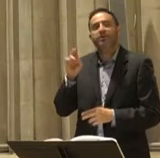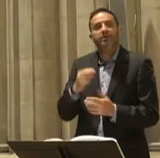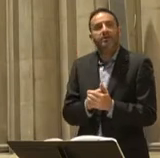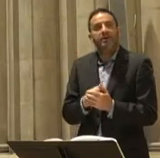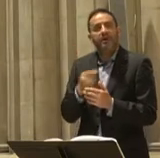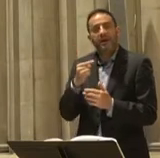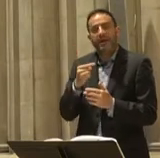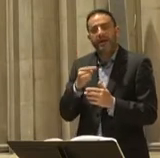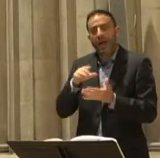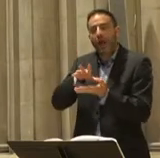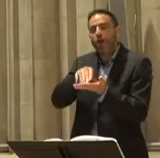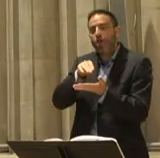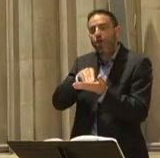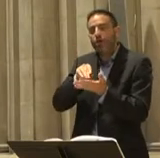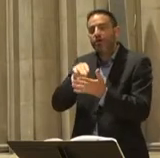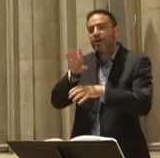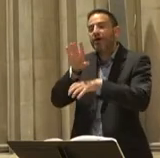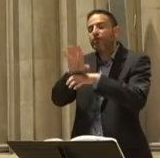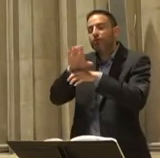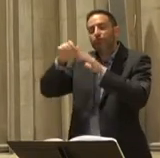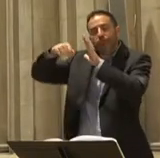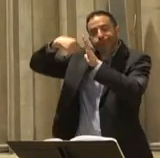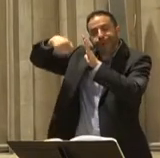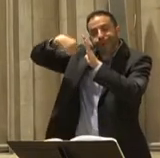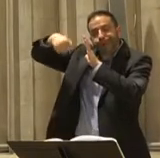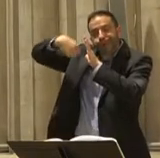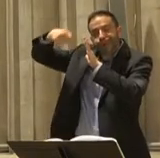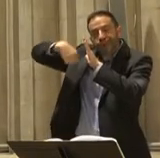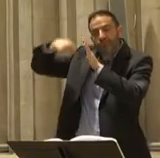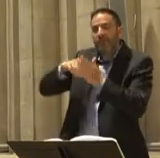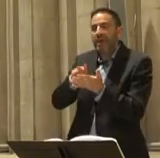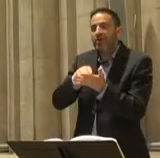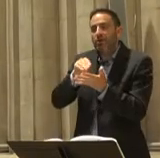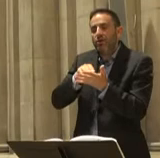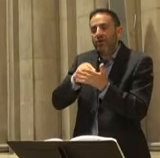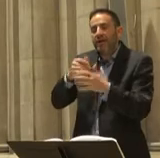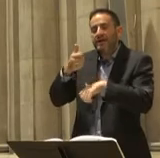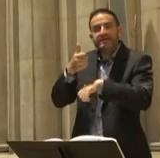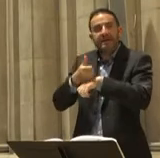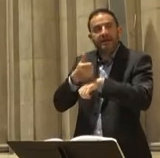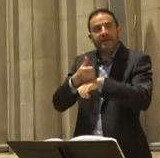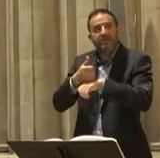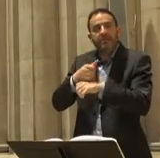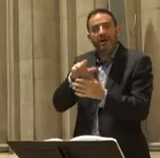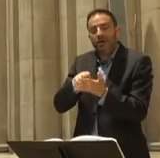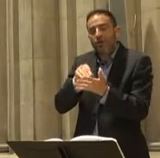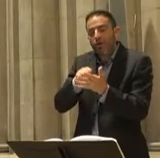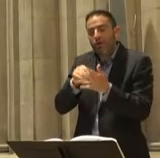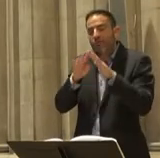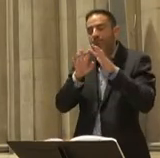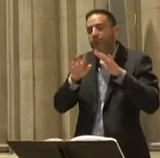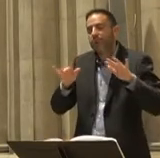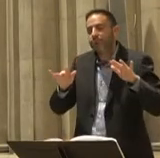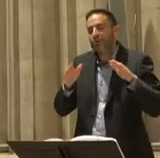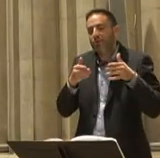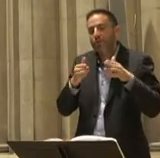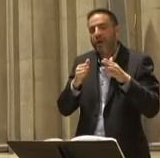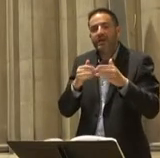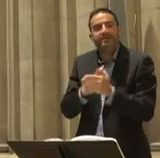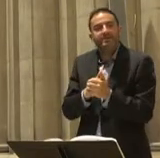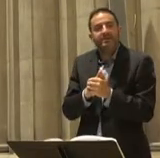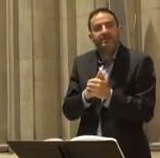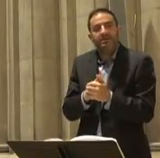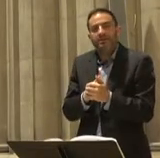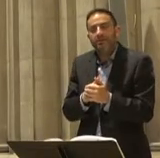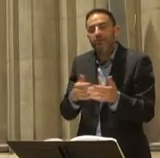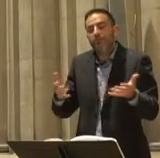a cameraman and learned to be a set designer and learned all sorts of ways of goading me to